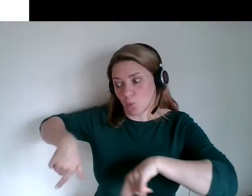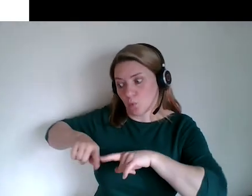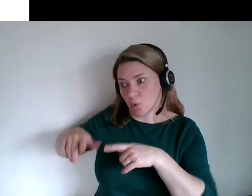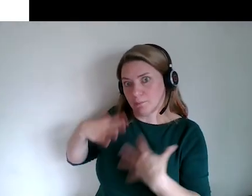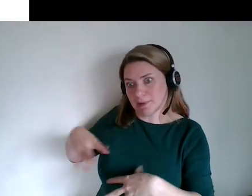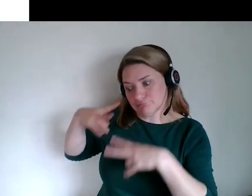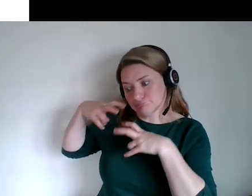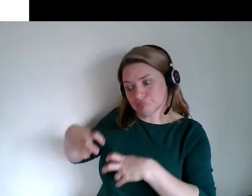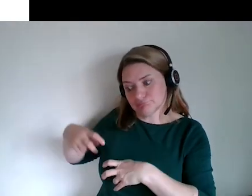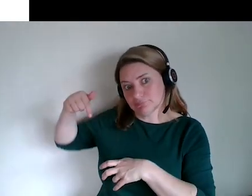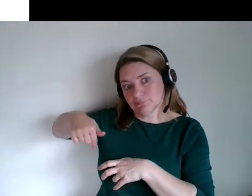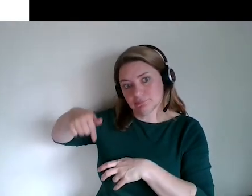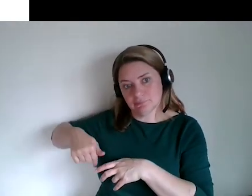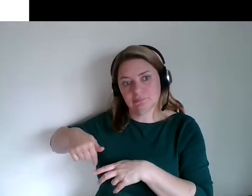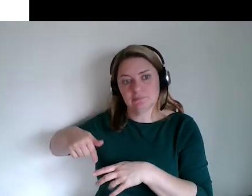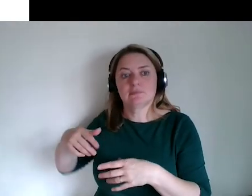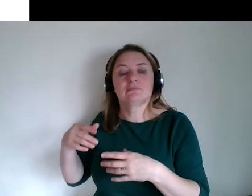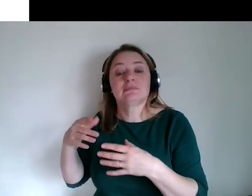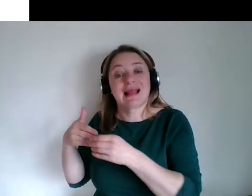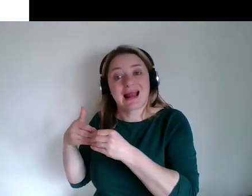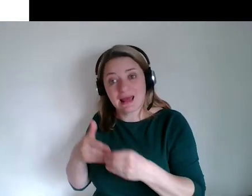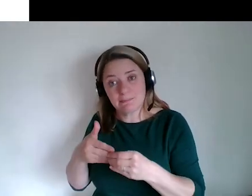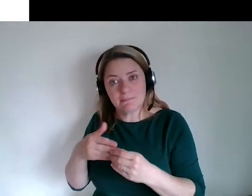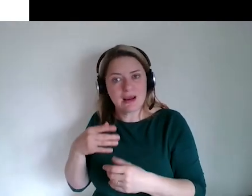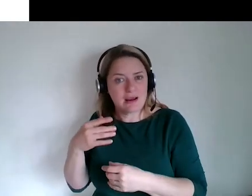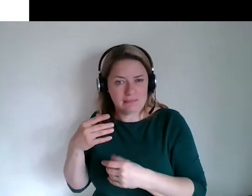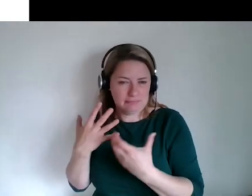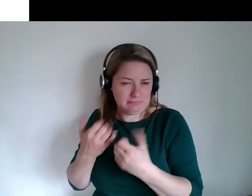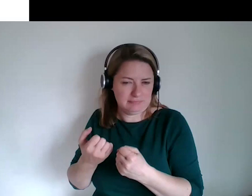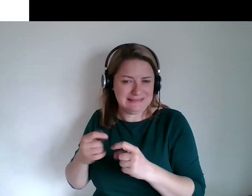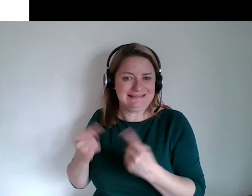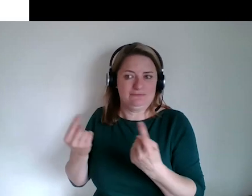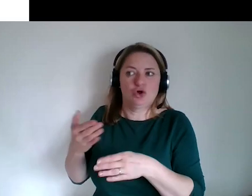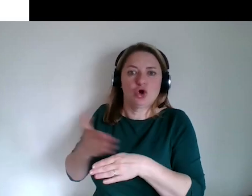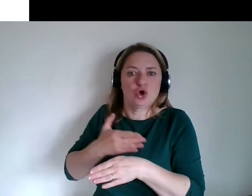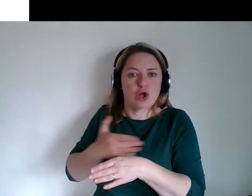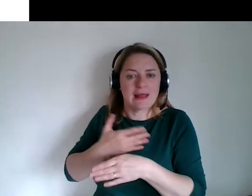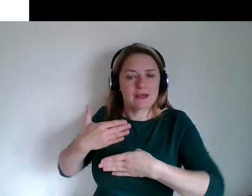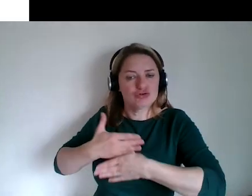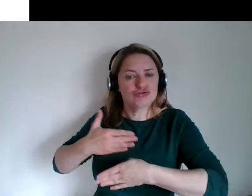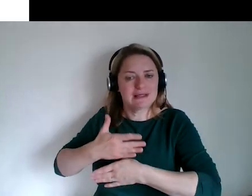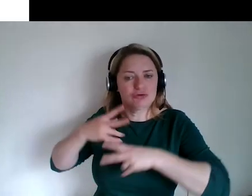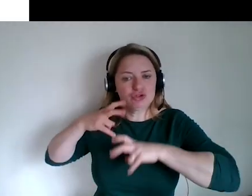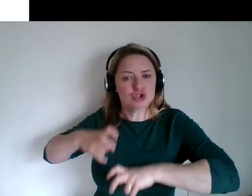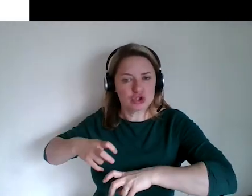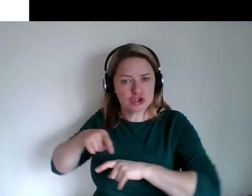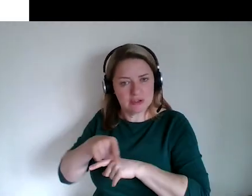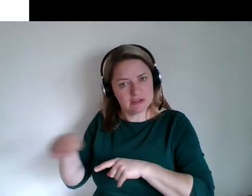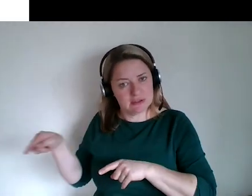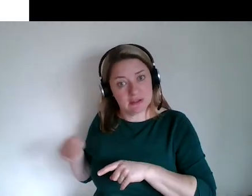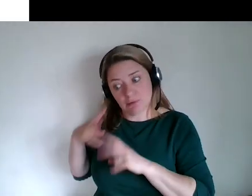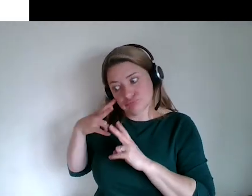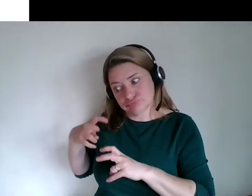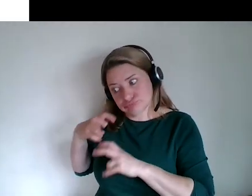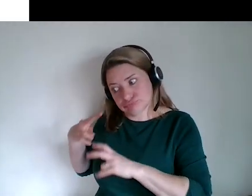we carried out a piece of research in the incubator, which was led by a number of early career researchers.